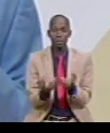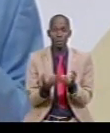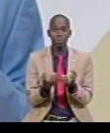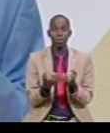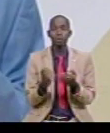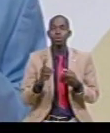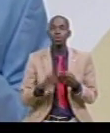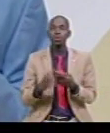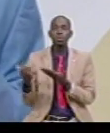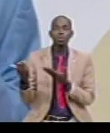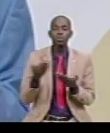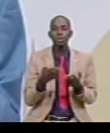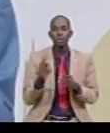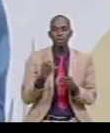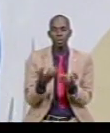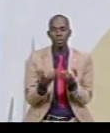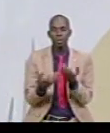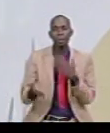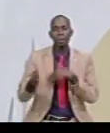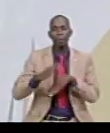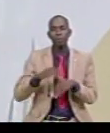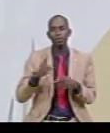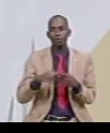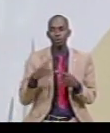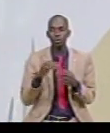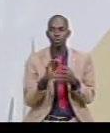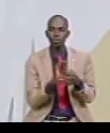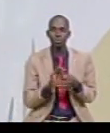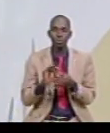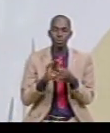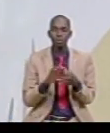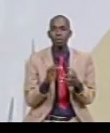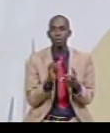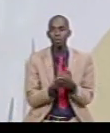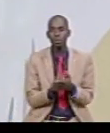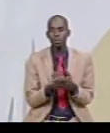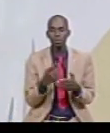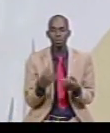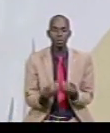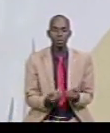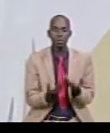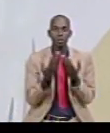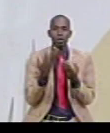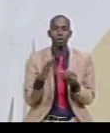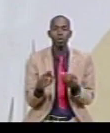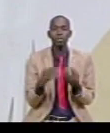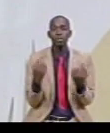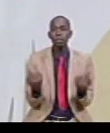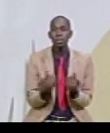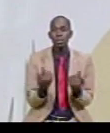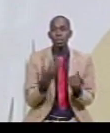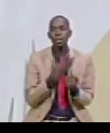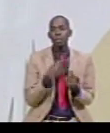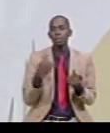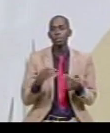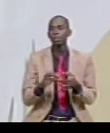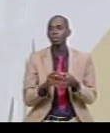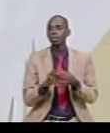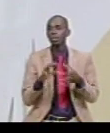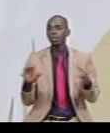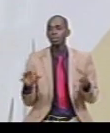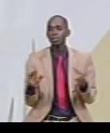the fellowship, a sacrifice for sin, and then the release of the turtle dove, which